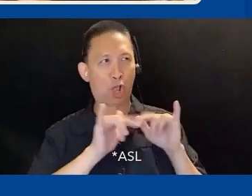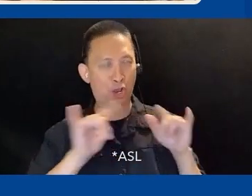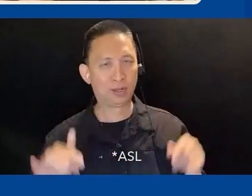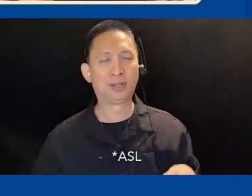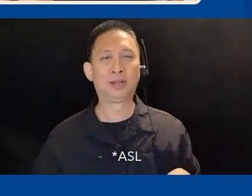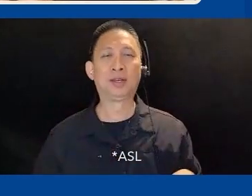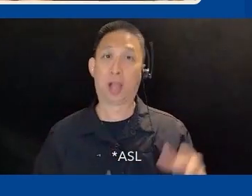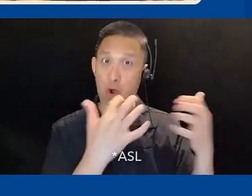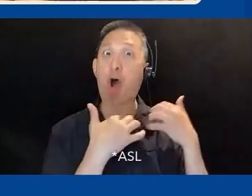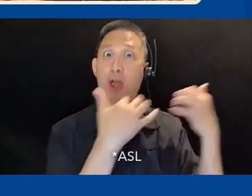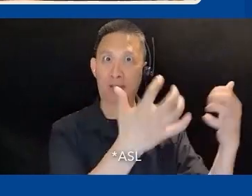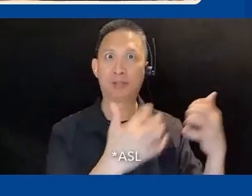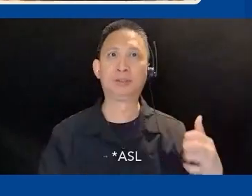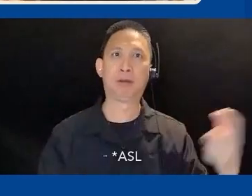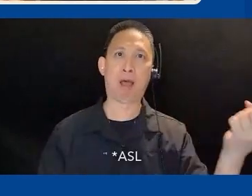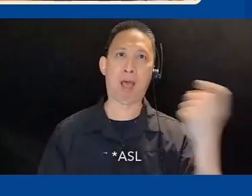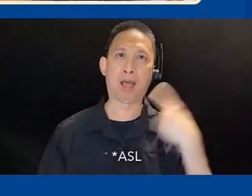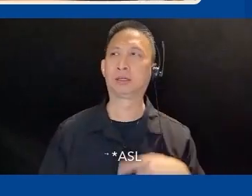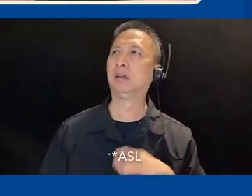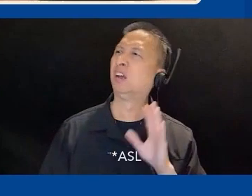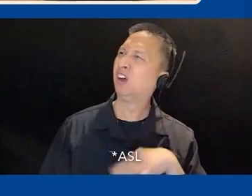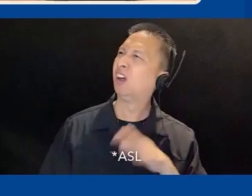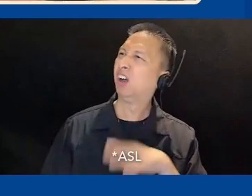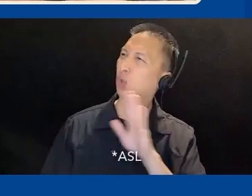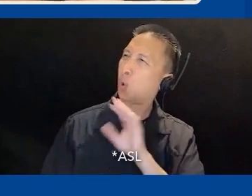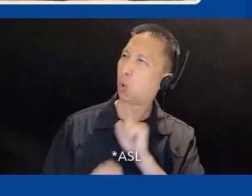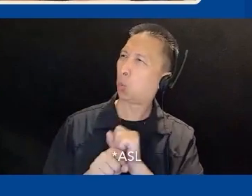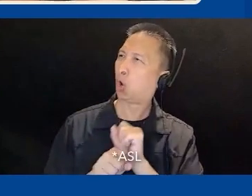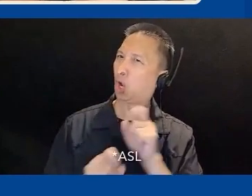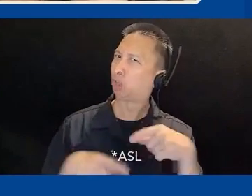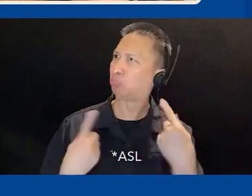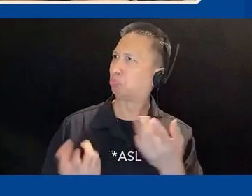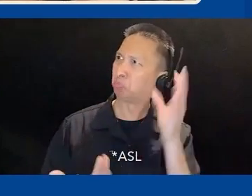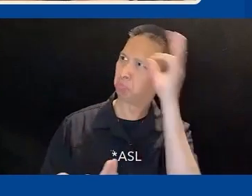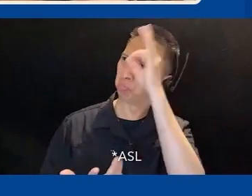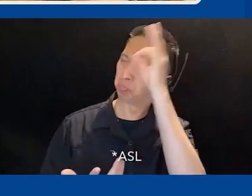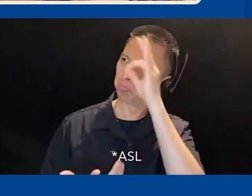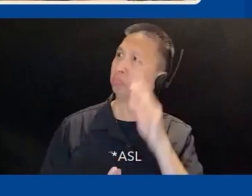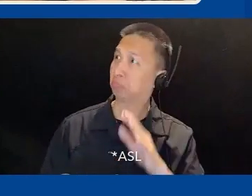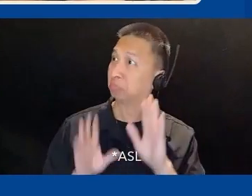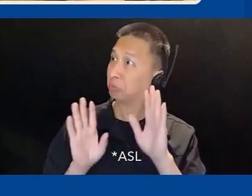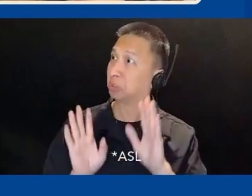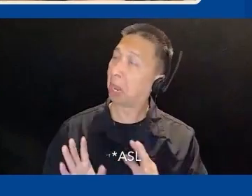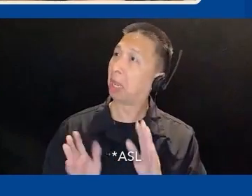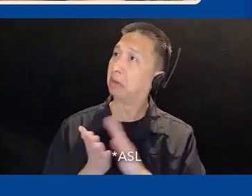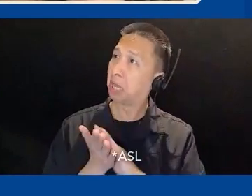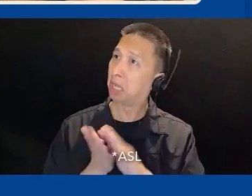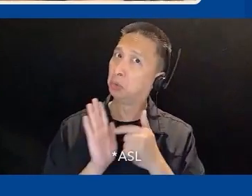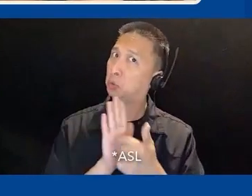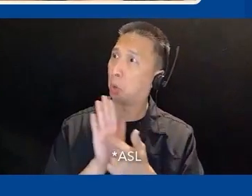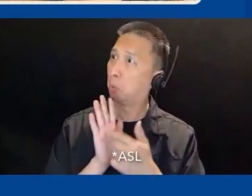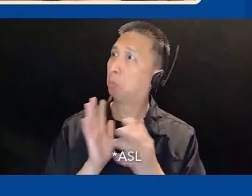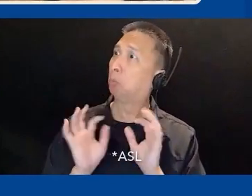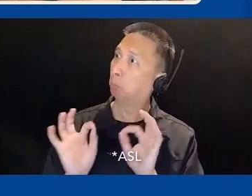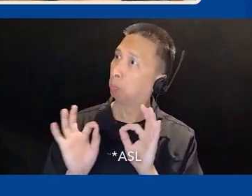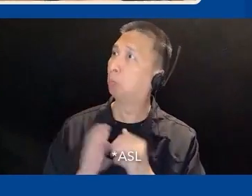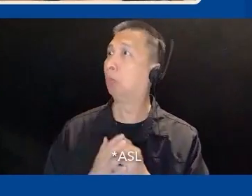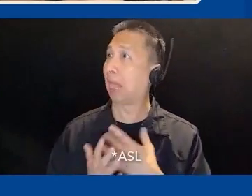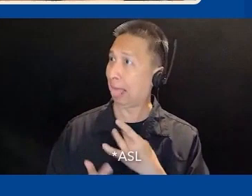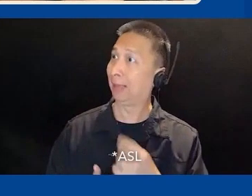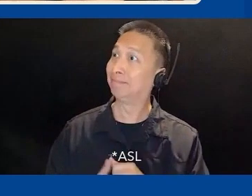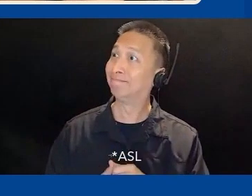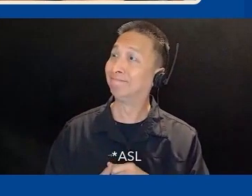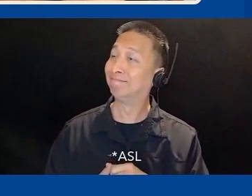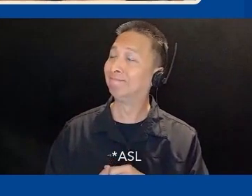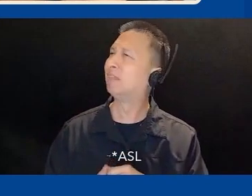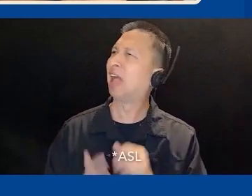They were like, oh, you know, we didn't know about your work. It's really great what you're doing and showing our community and so on and so forth. How